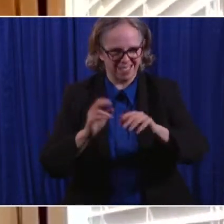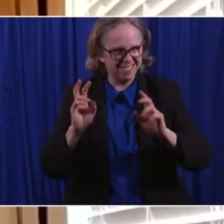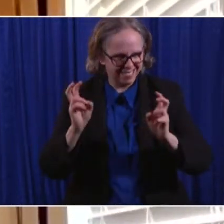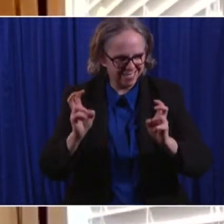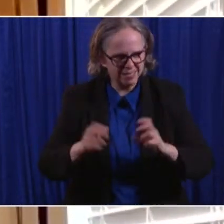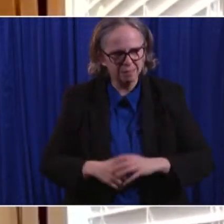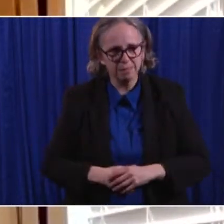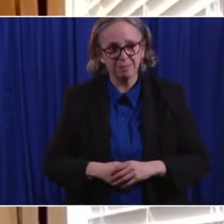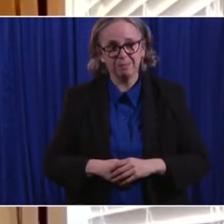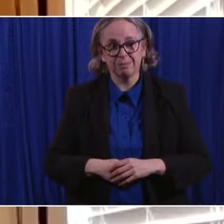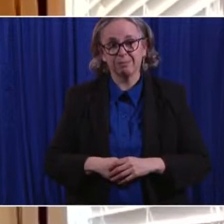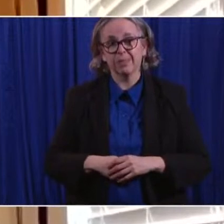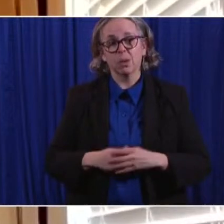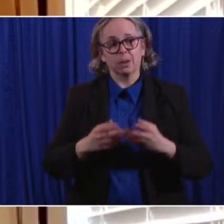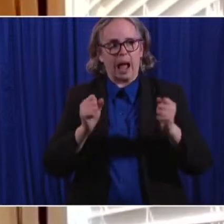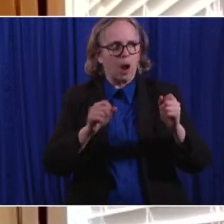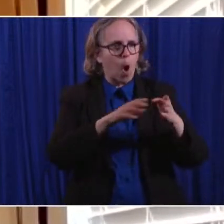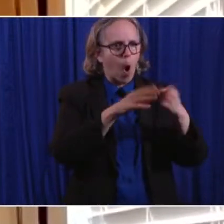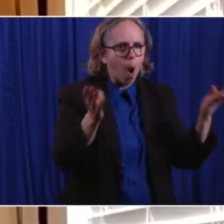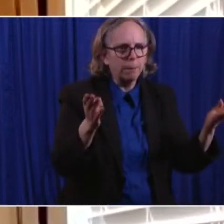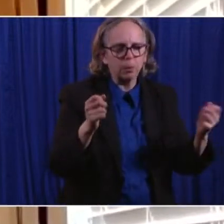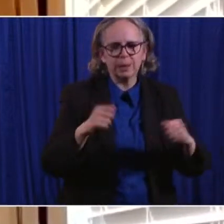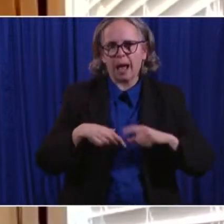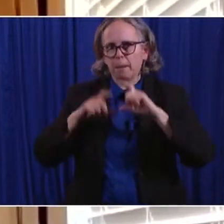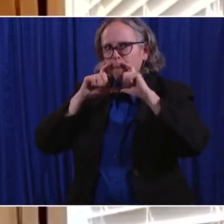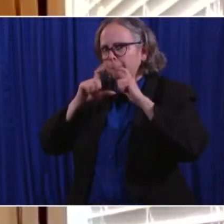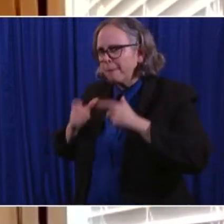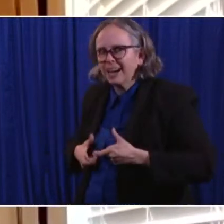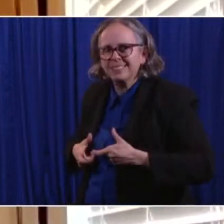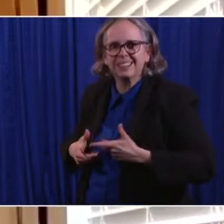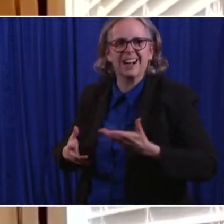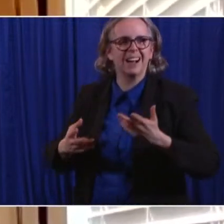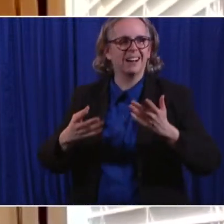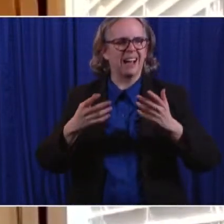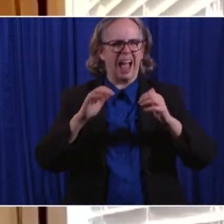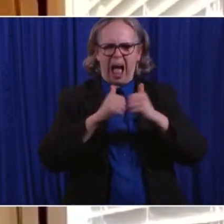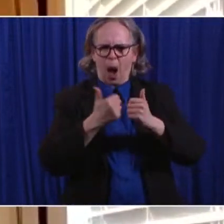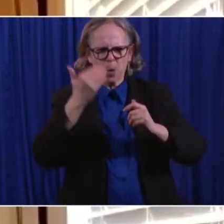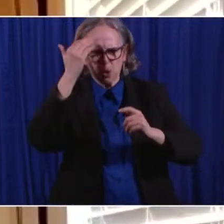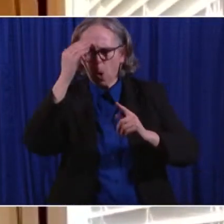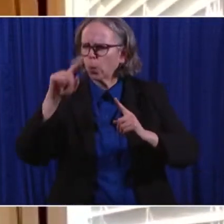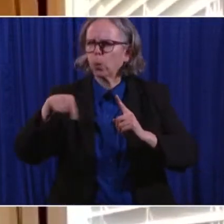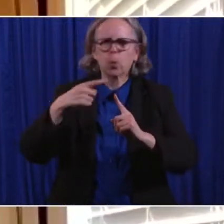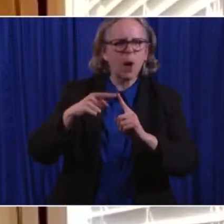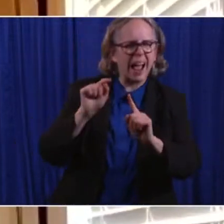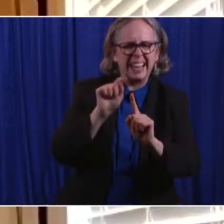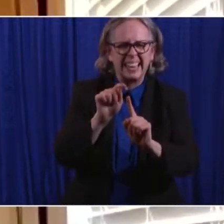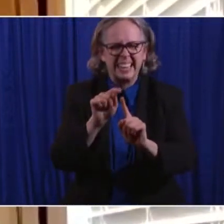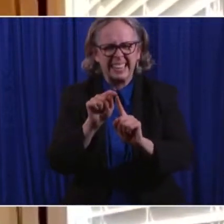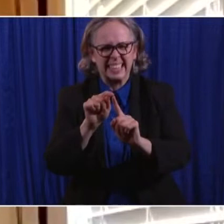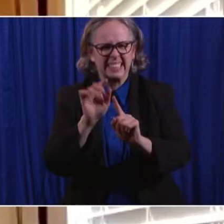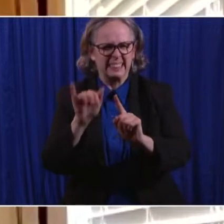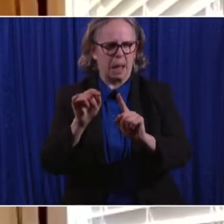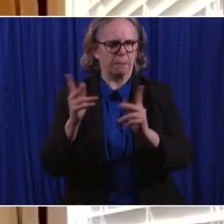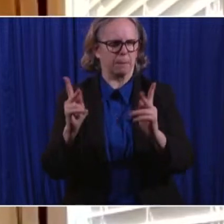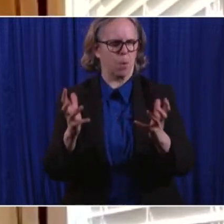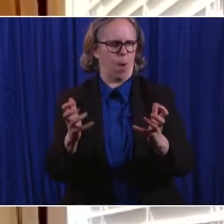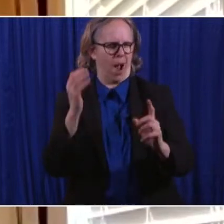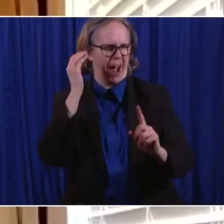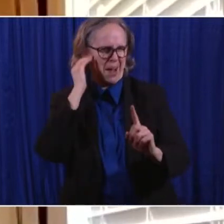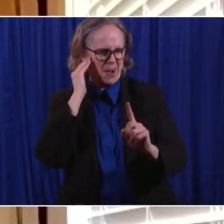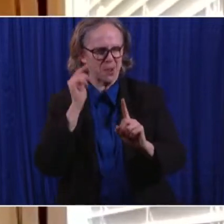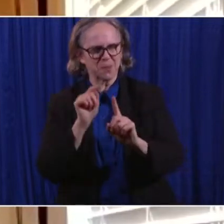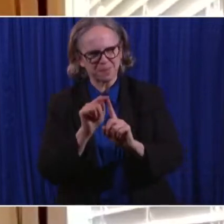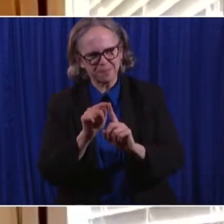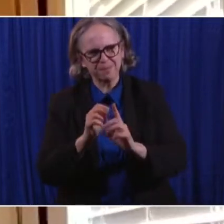of the mandatory restrictions that we've had in place. And, as we looked at the numbers,